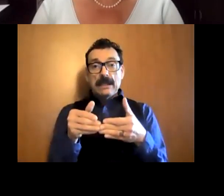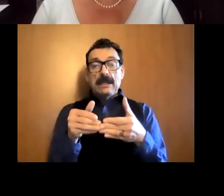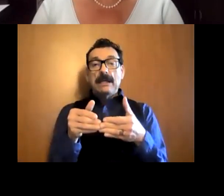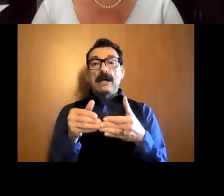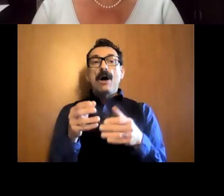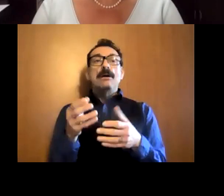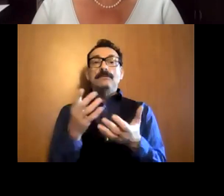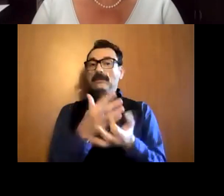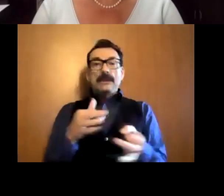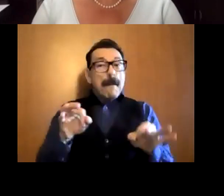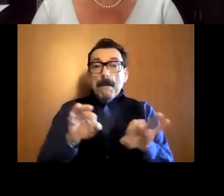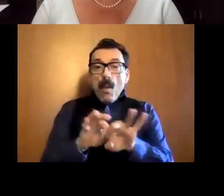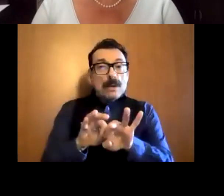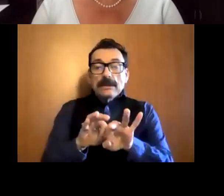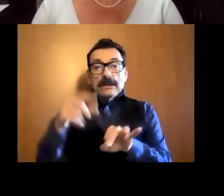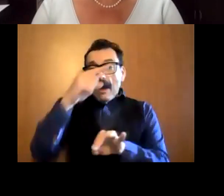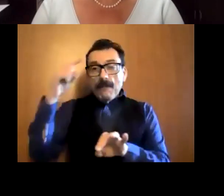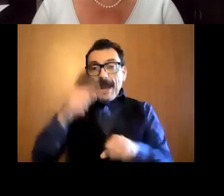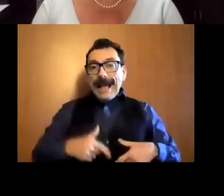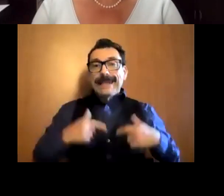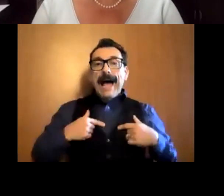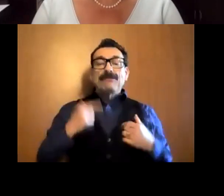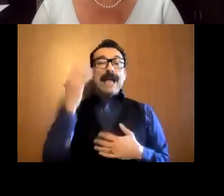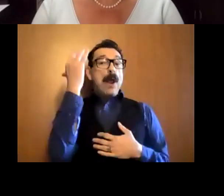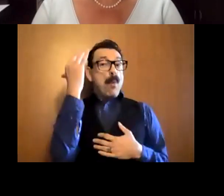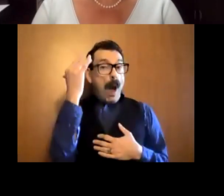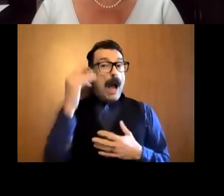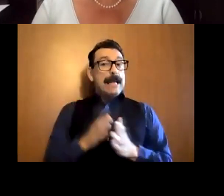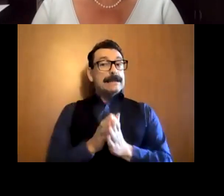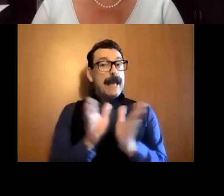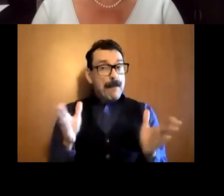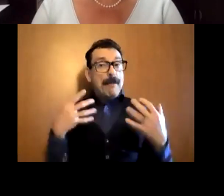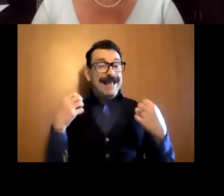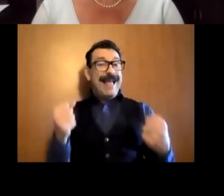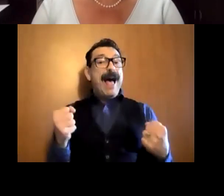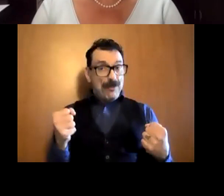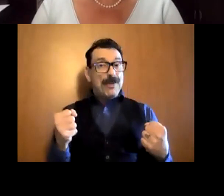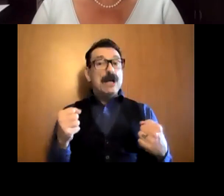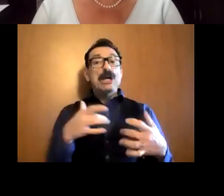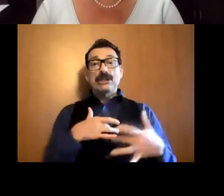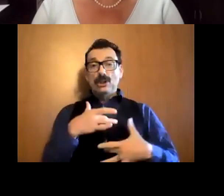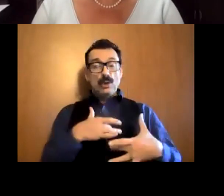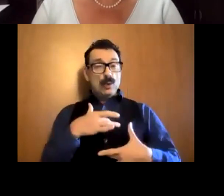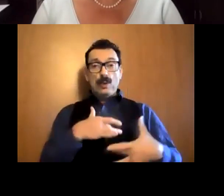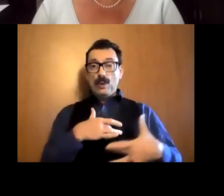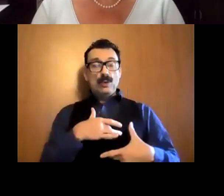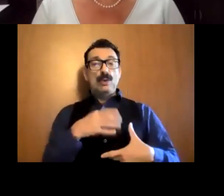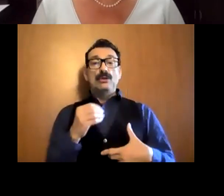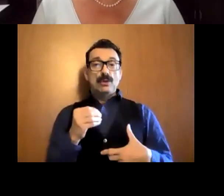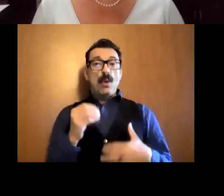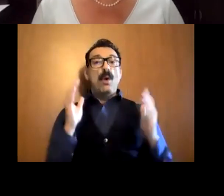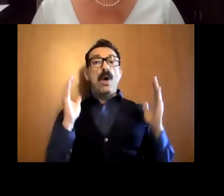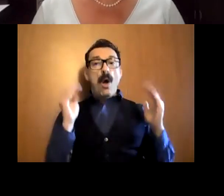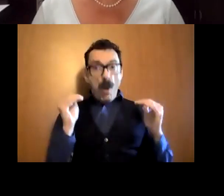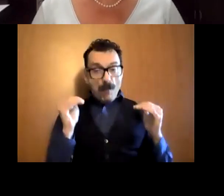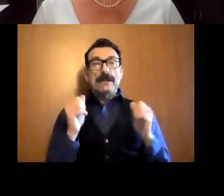and why this is a public health issue. And so we're going somewhere and making some progress, and hopefully with this increased recognition,